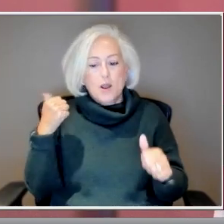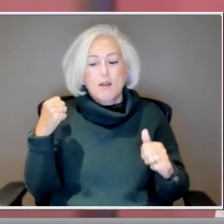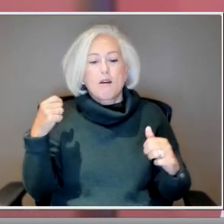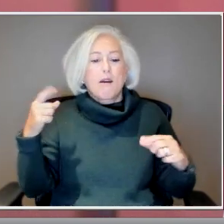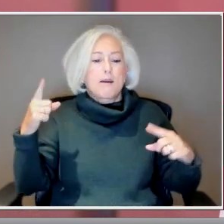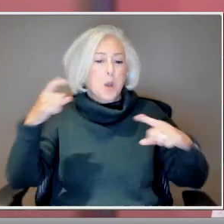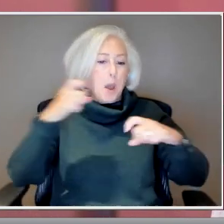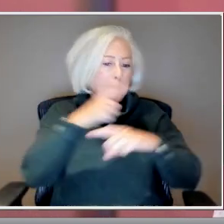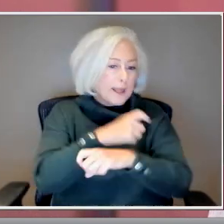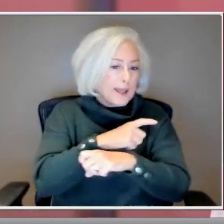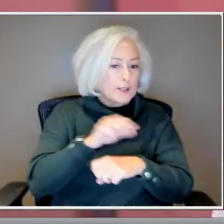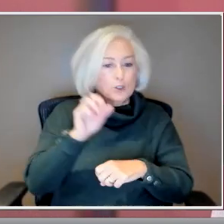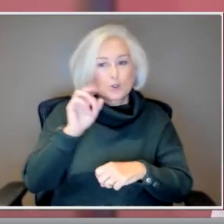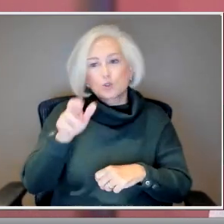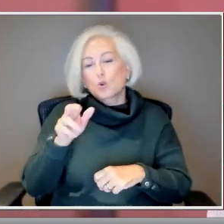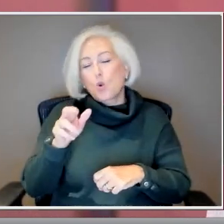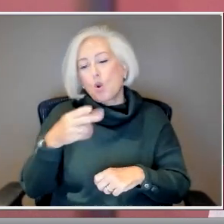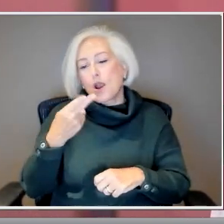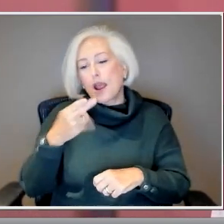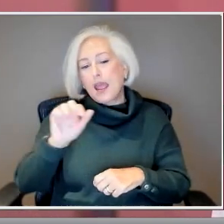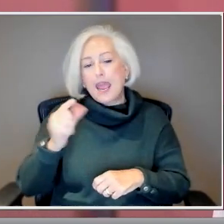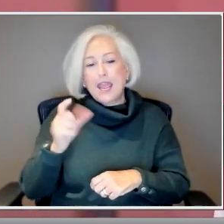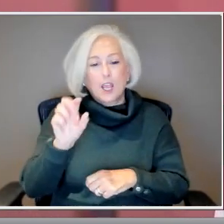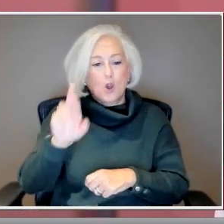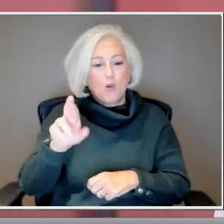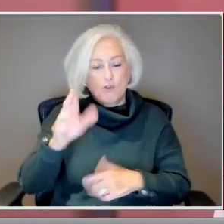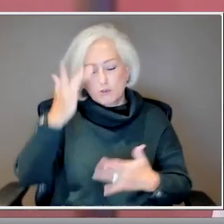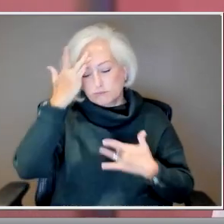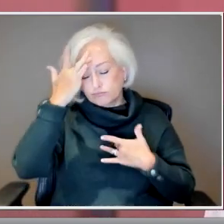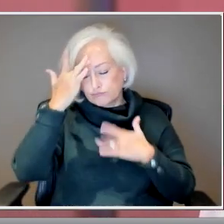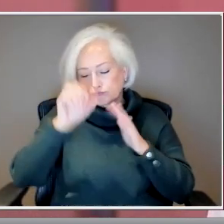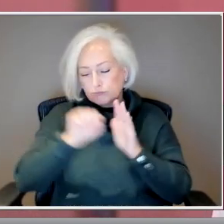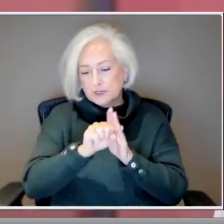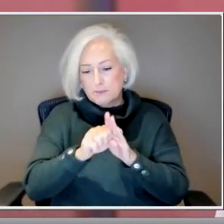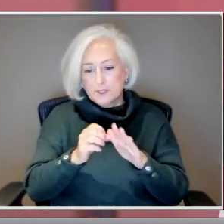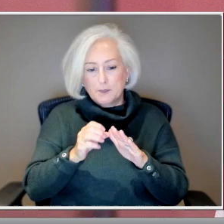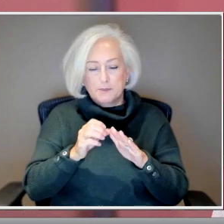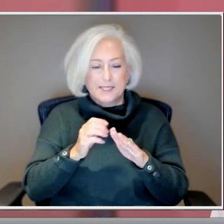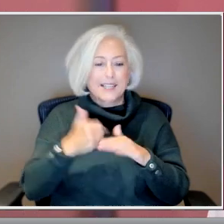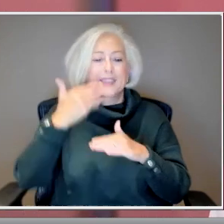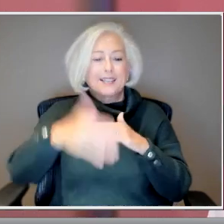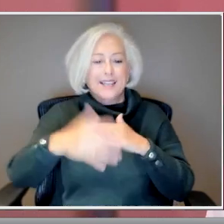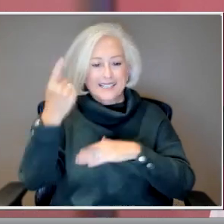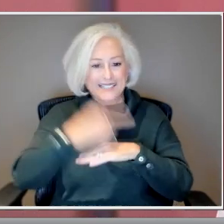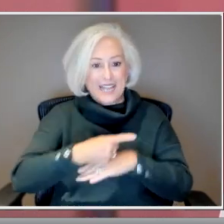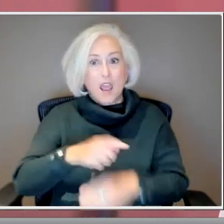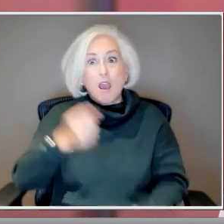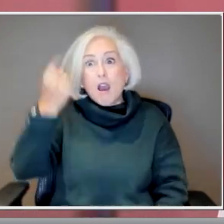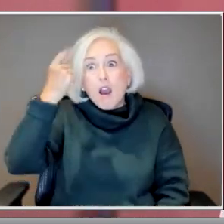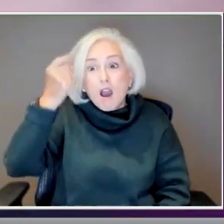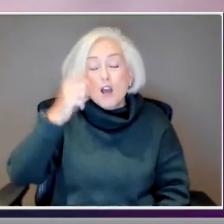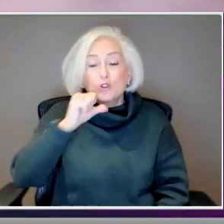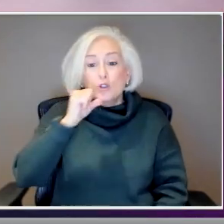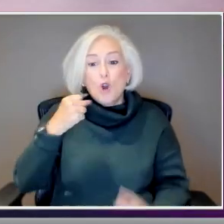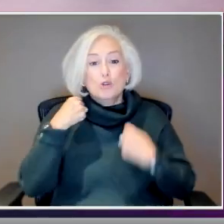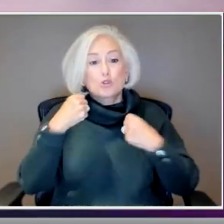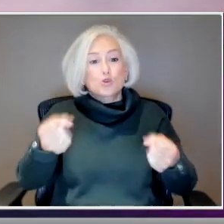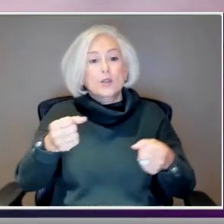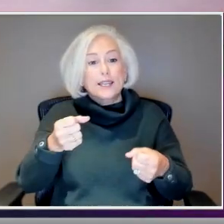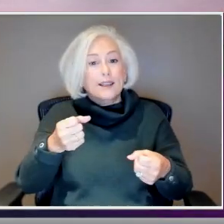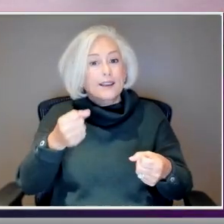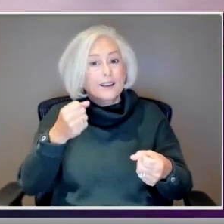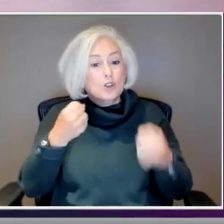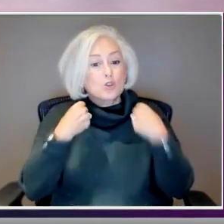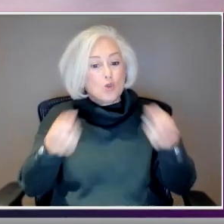hangover type symptoms afterwards. But don't drink and drive too. That's the other thing. Absolutely. There are